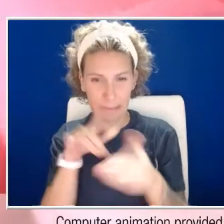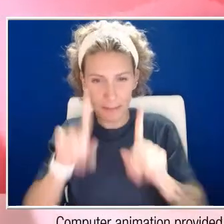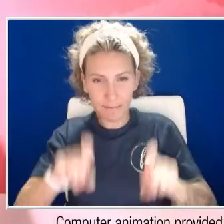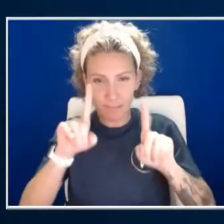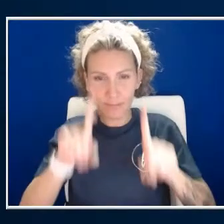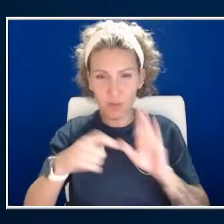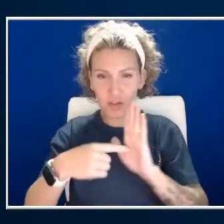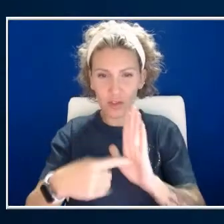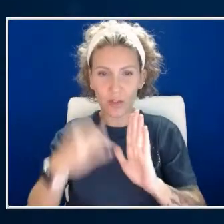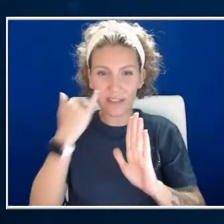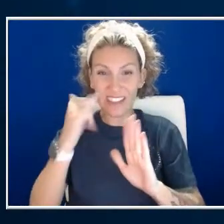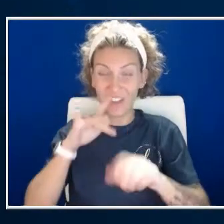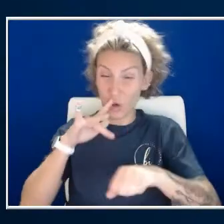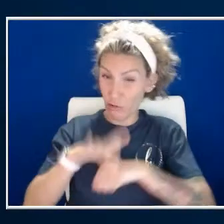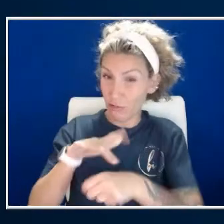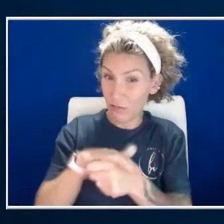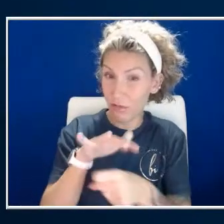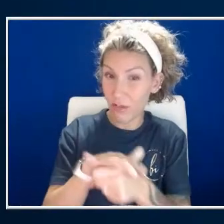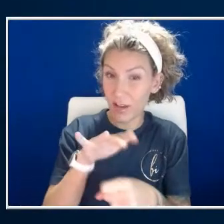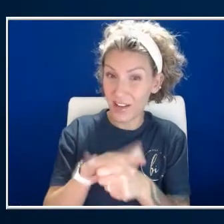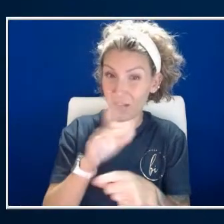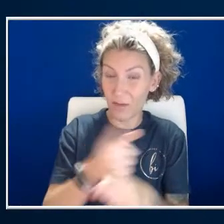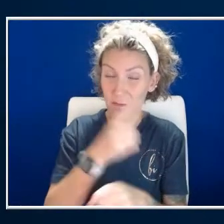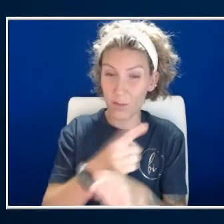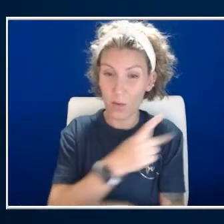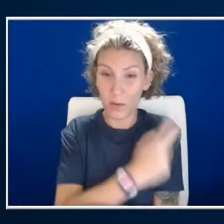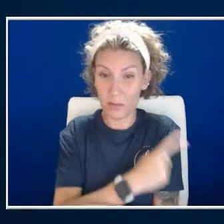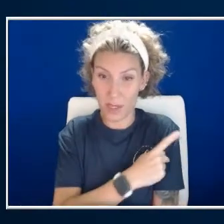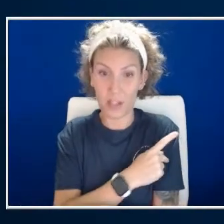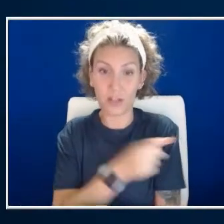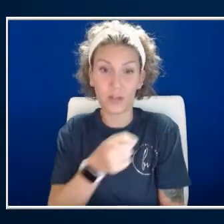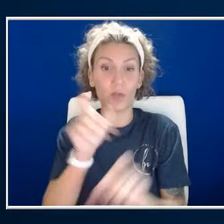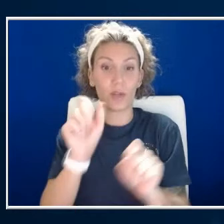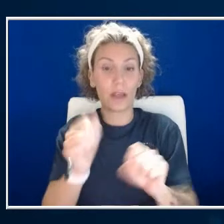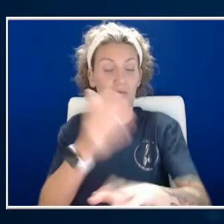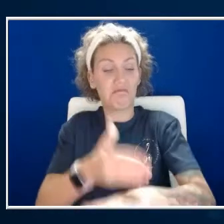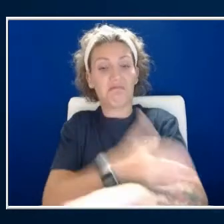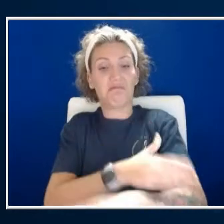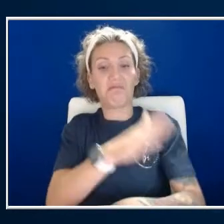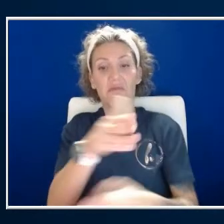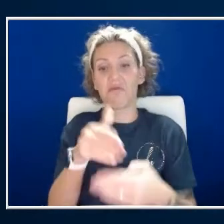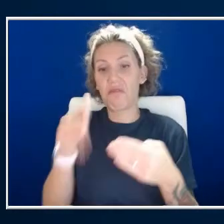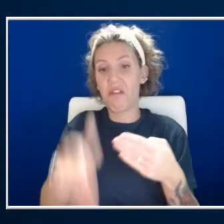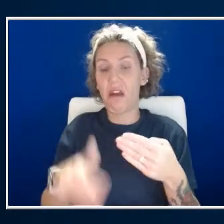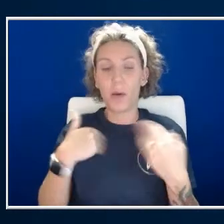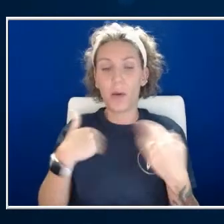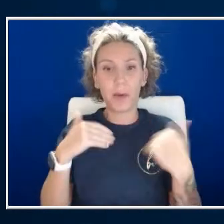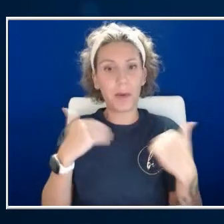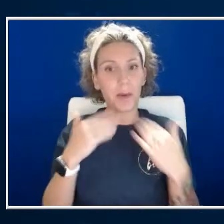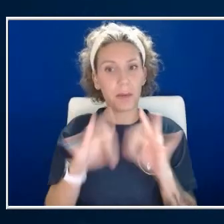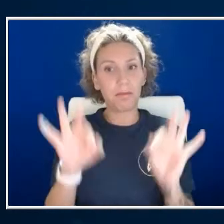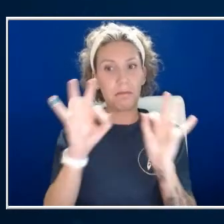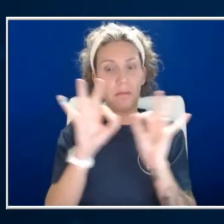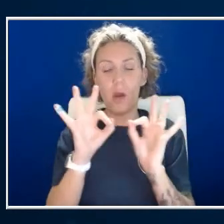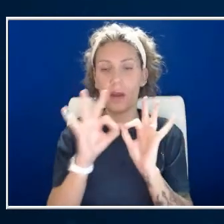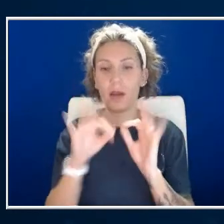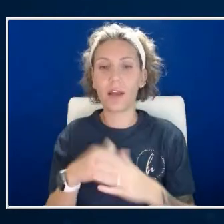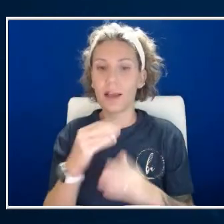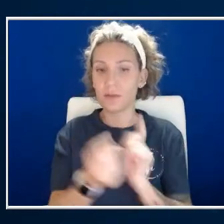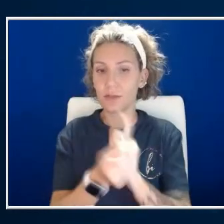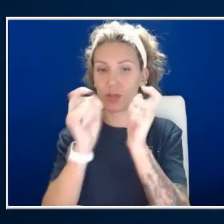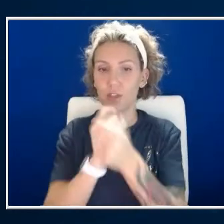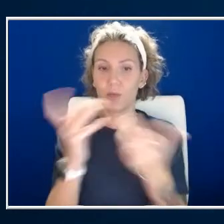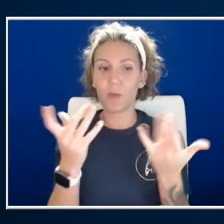early enough on the right patients, you can improve their outcomes in a dramatic way. It had changed what was the standard of